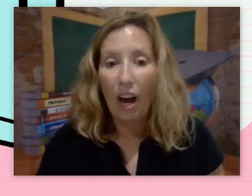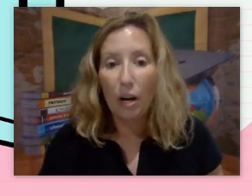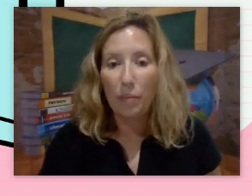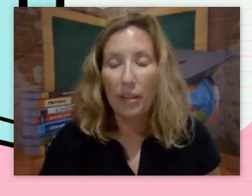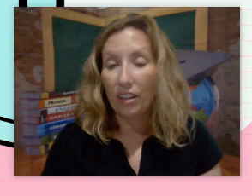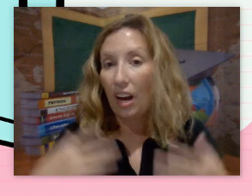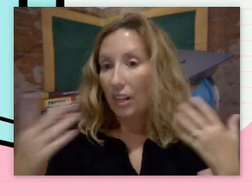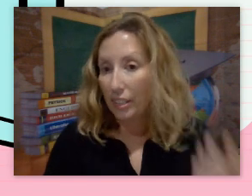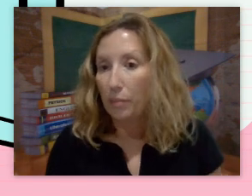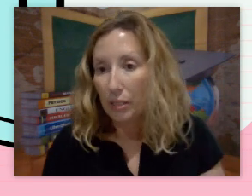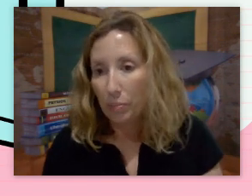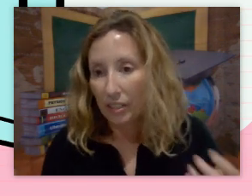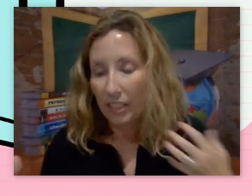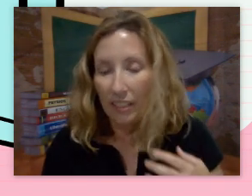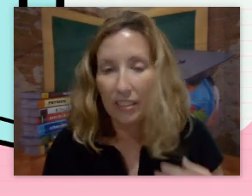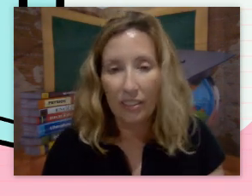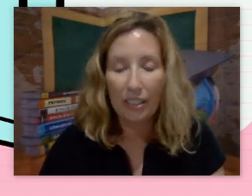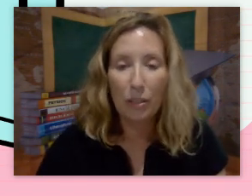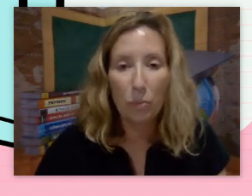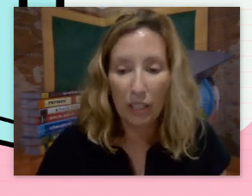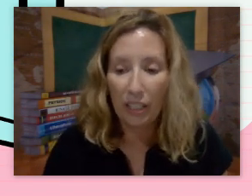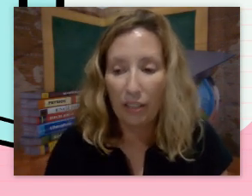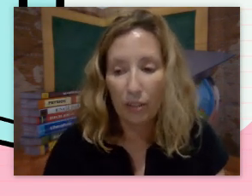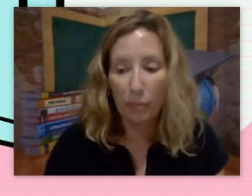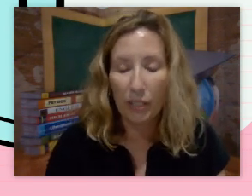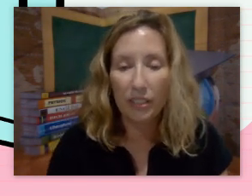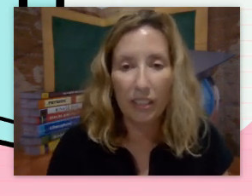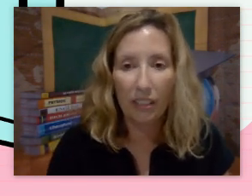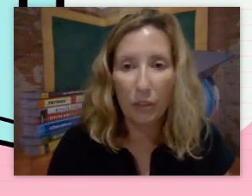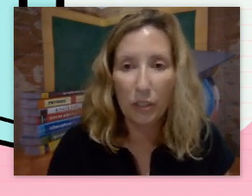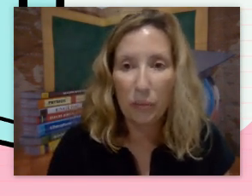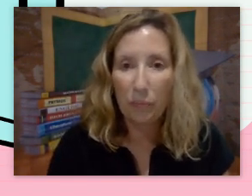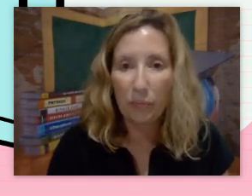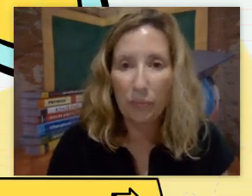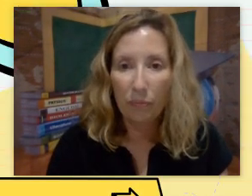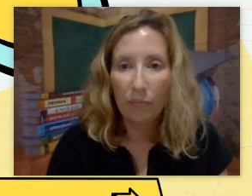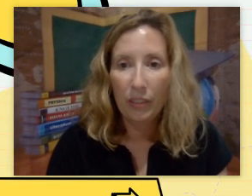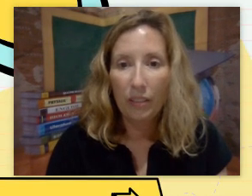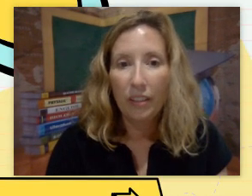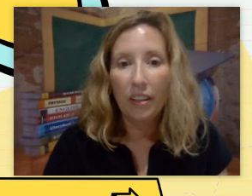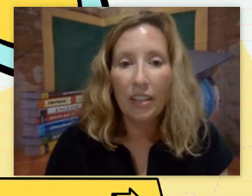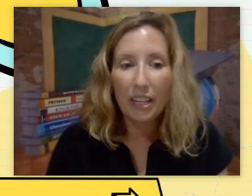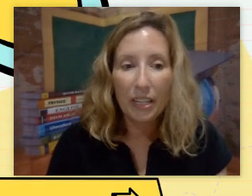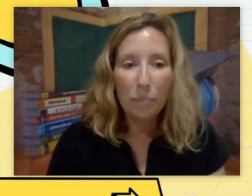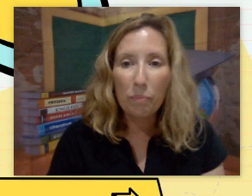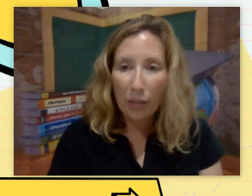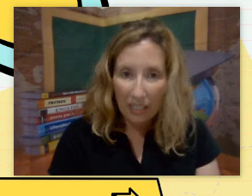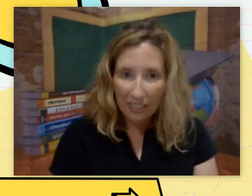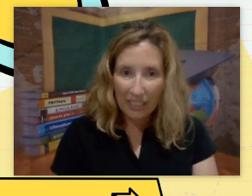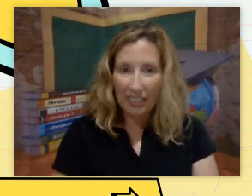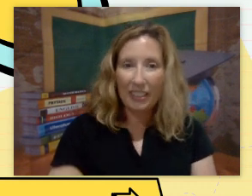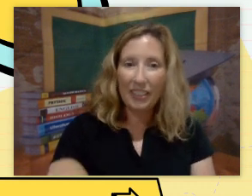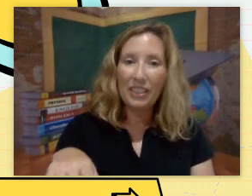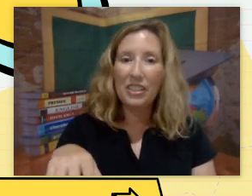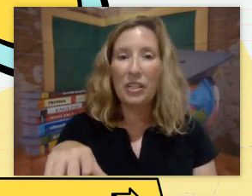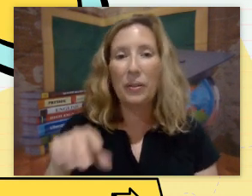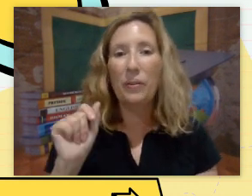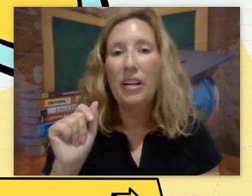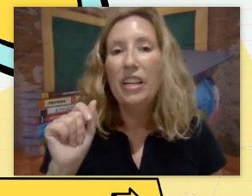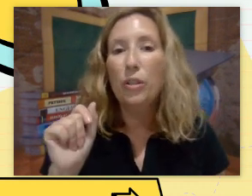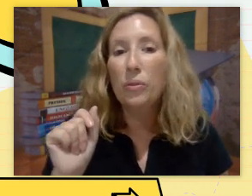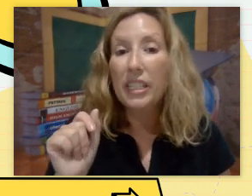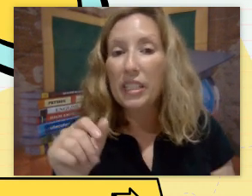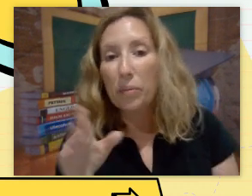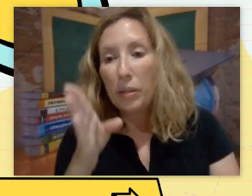sense in the concept that's presented. So that's an important key with American Sign Language. All right, bus.